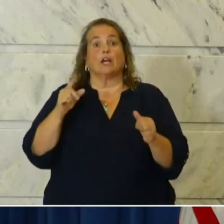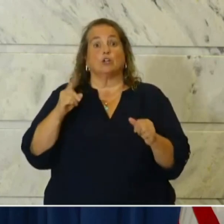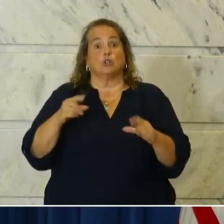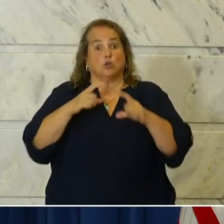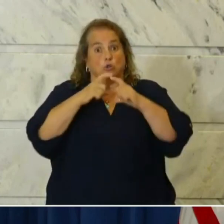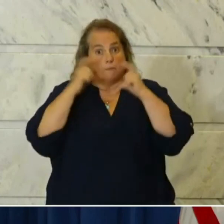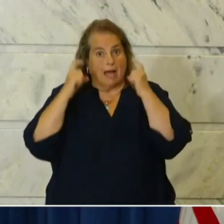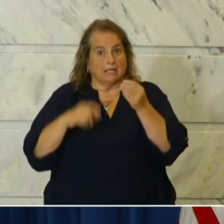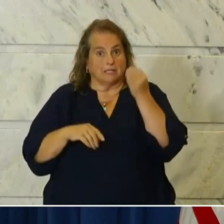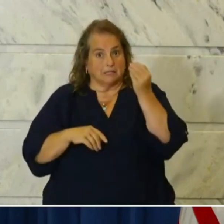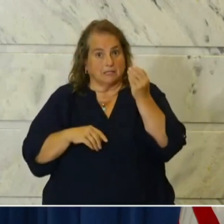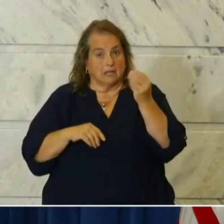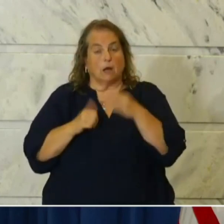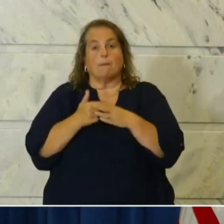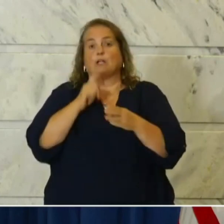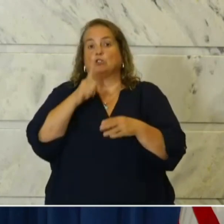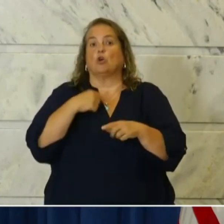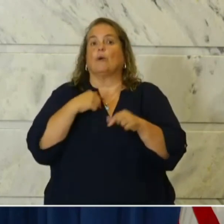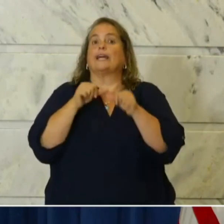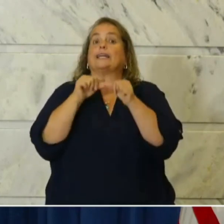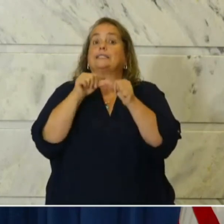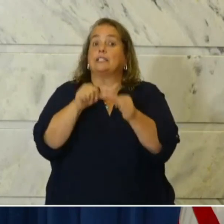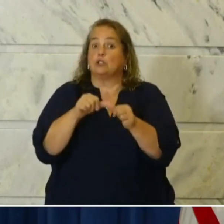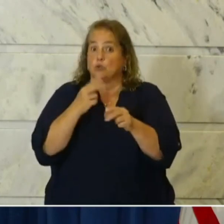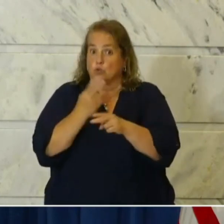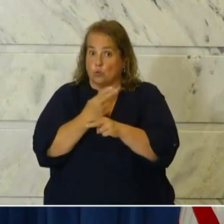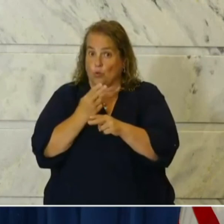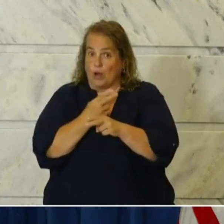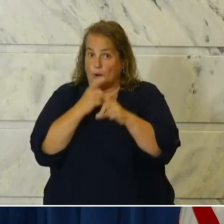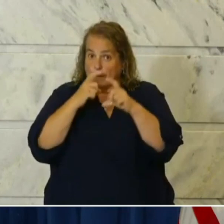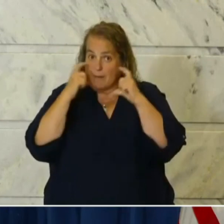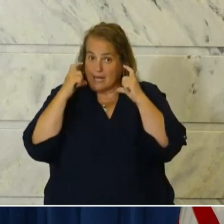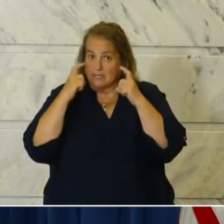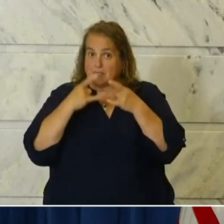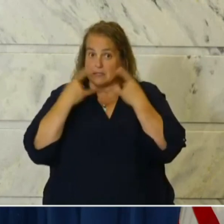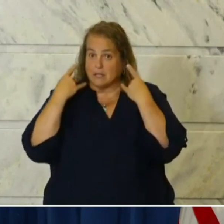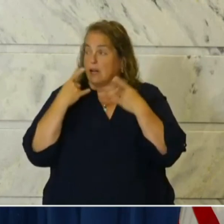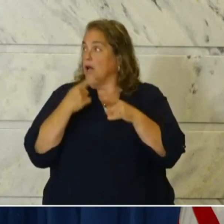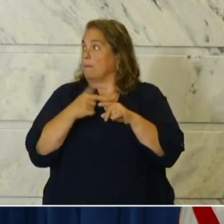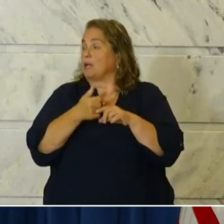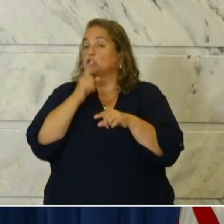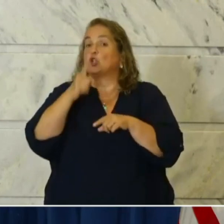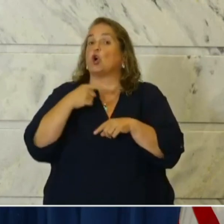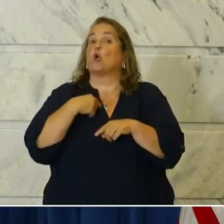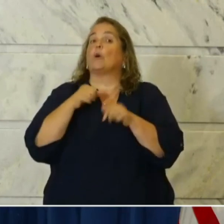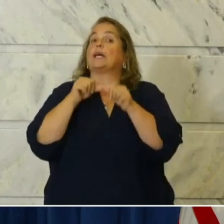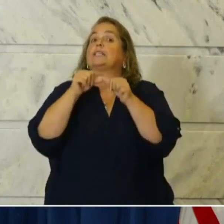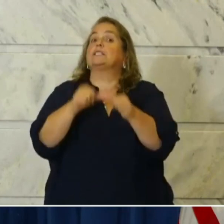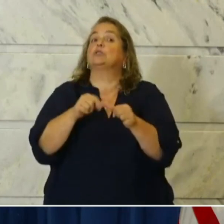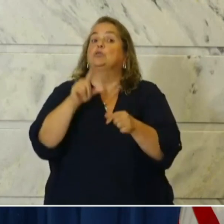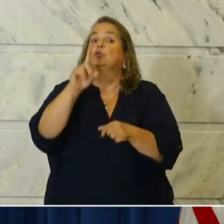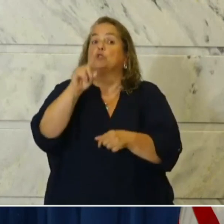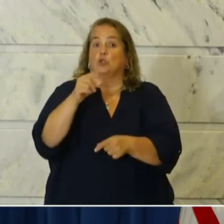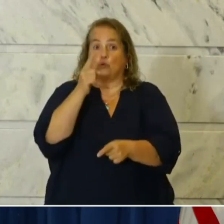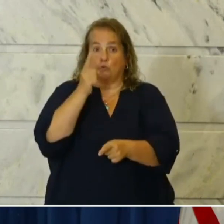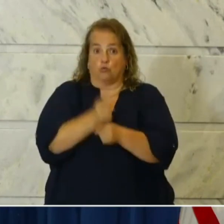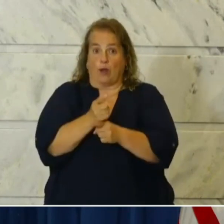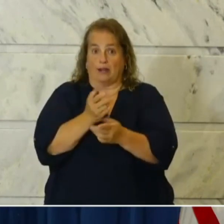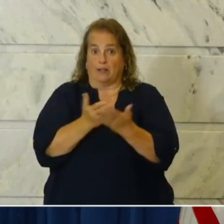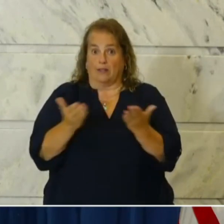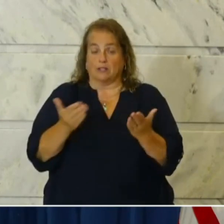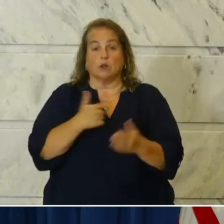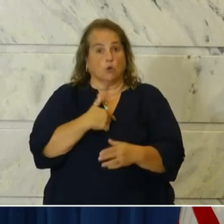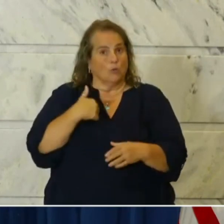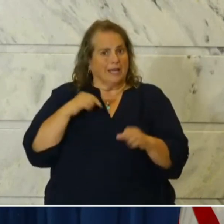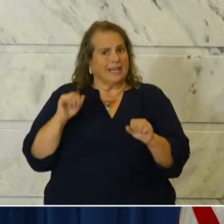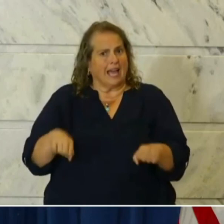us. Let's make sure that we continue to wear them. Let's make sure that we continue to do the right things. We can